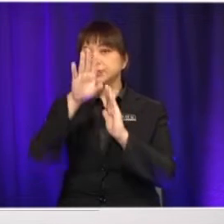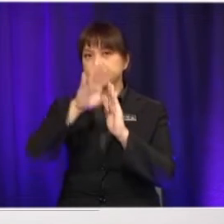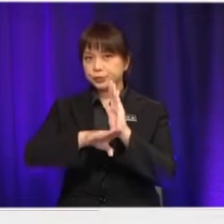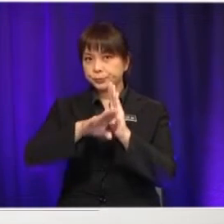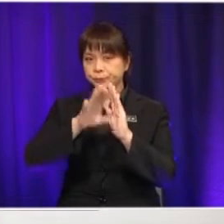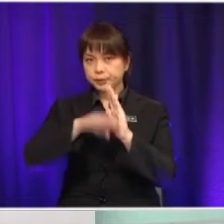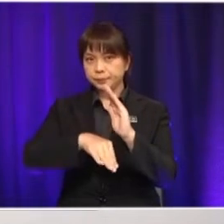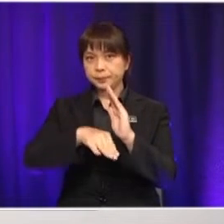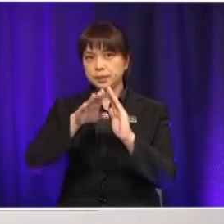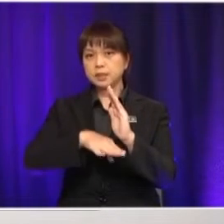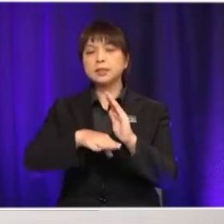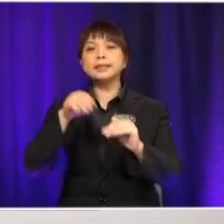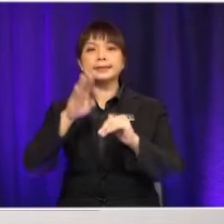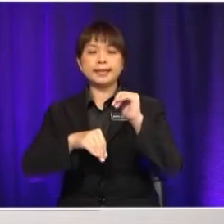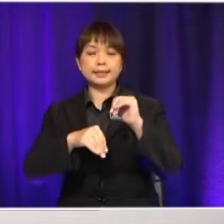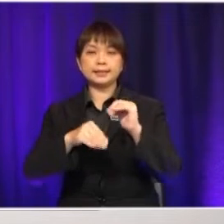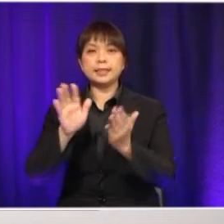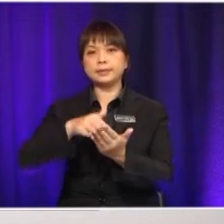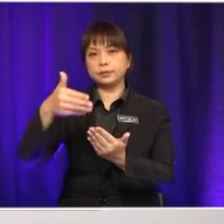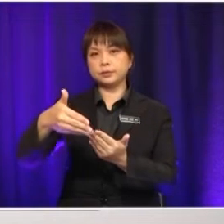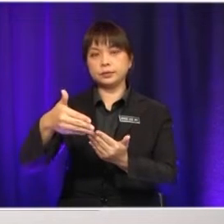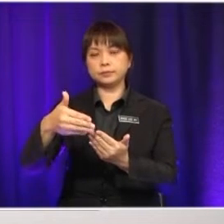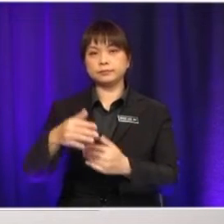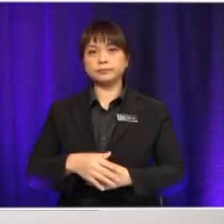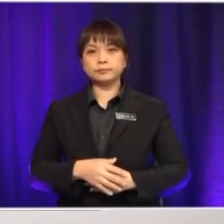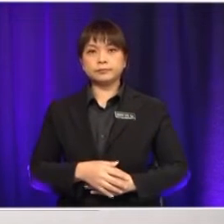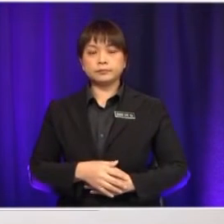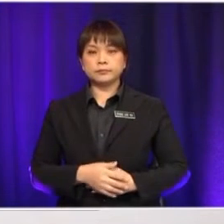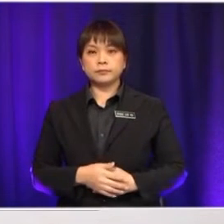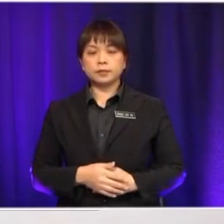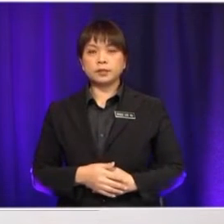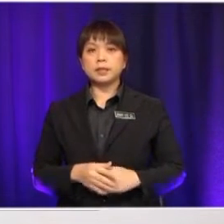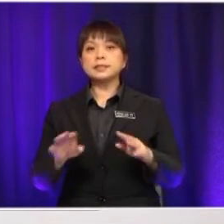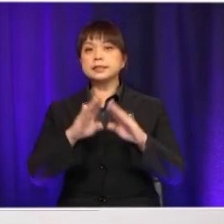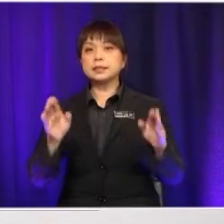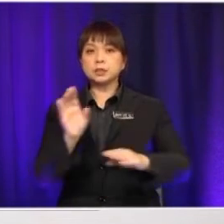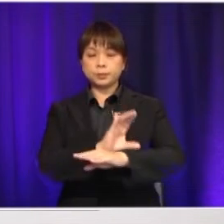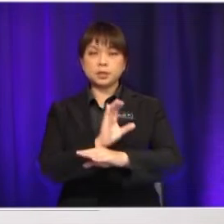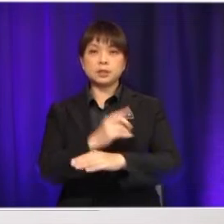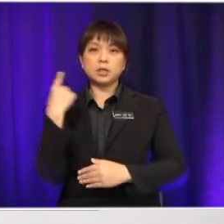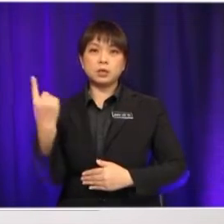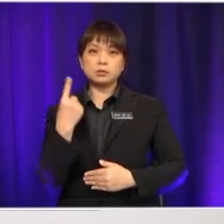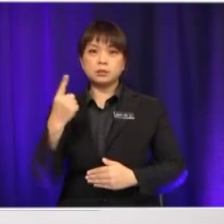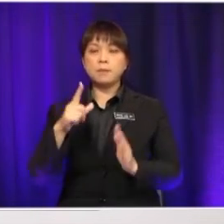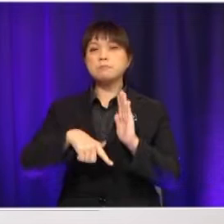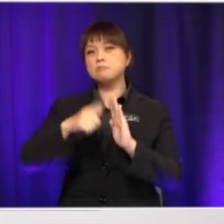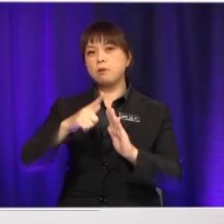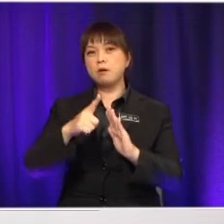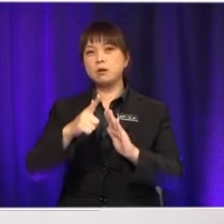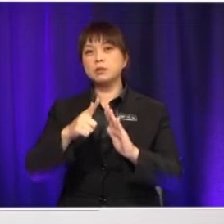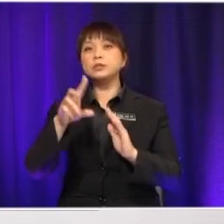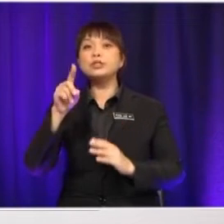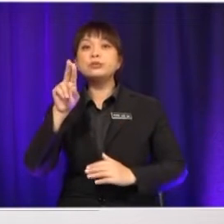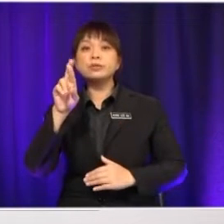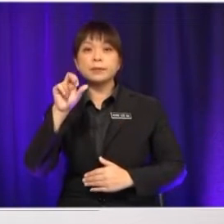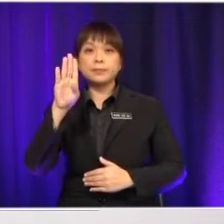mention, durability is the main key, and as always, the desktop computer is always more durable than a laptop.